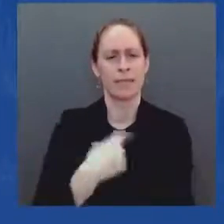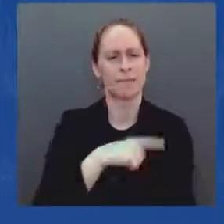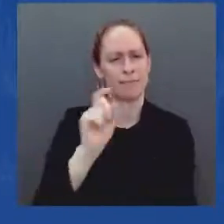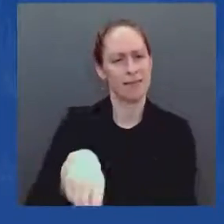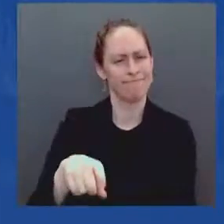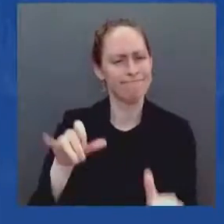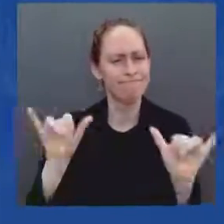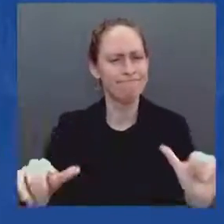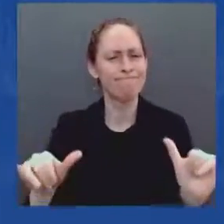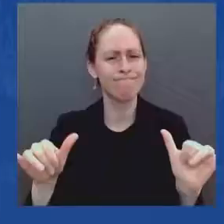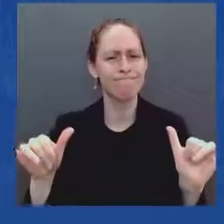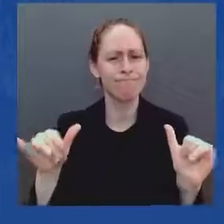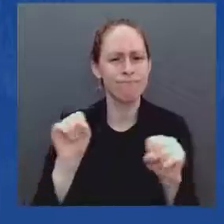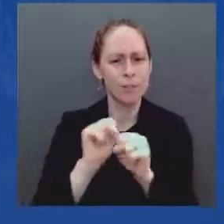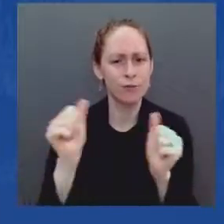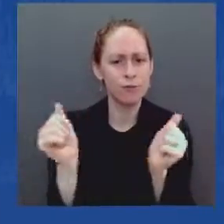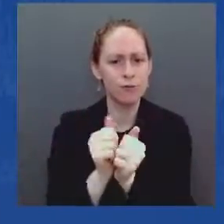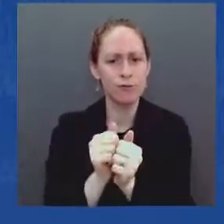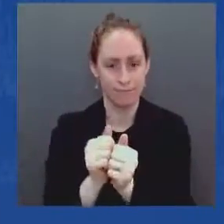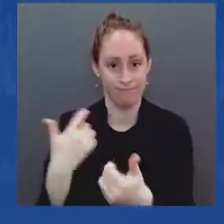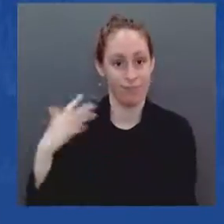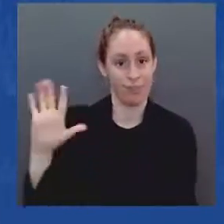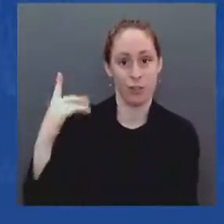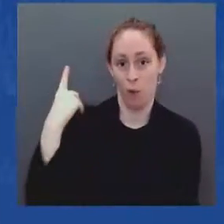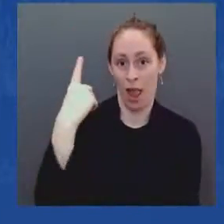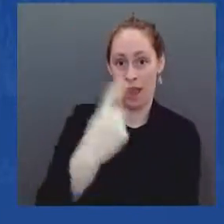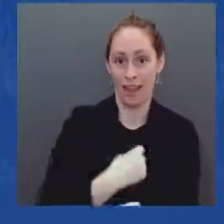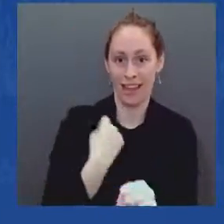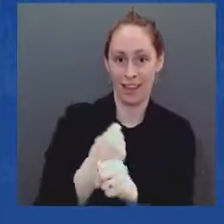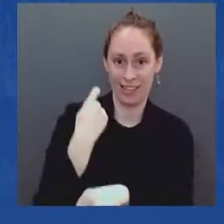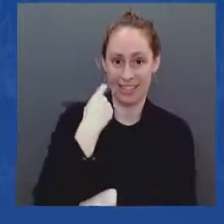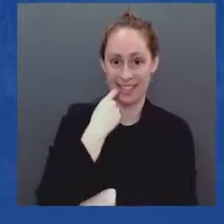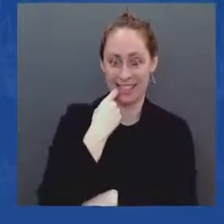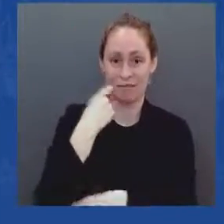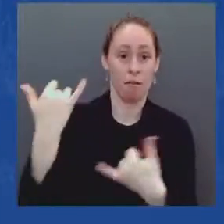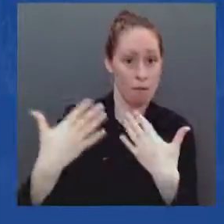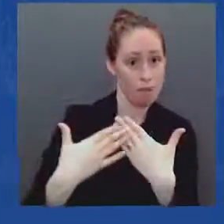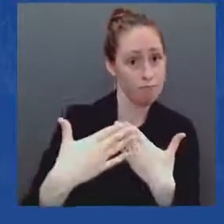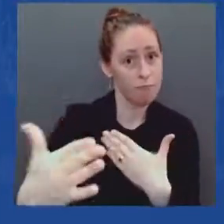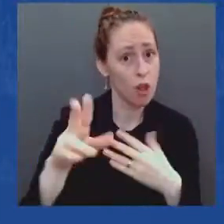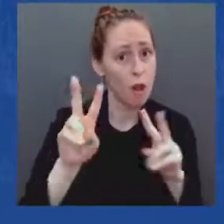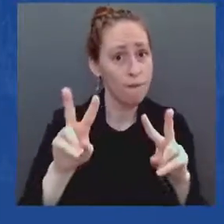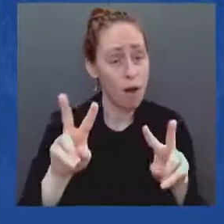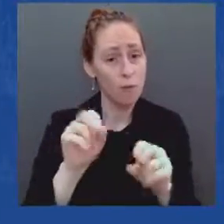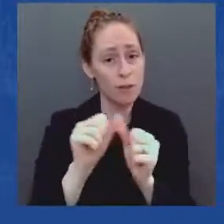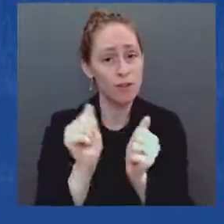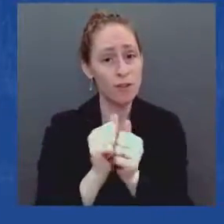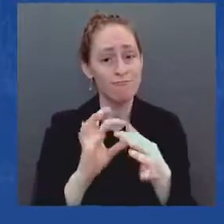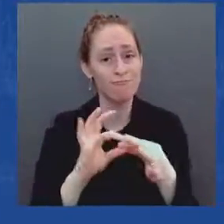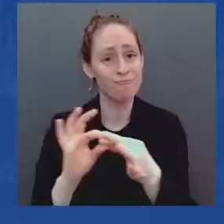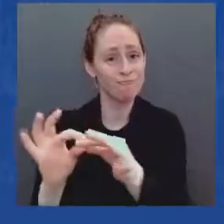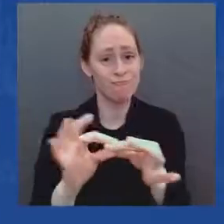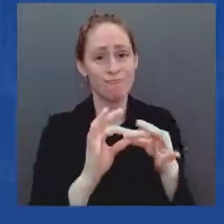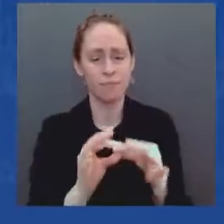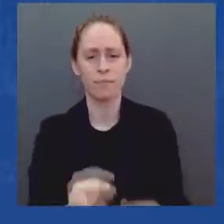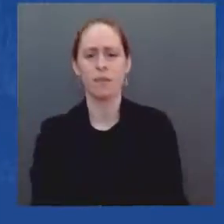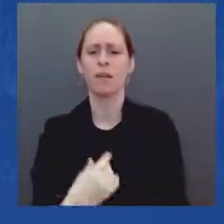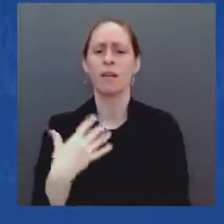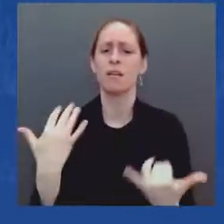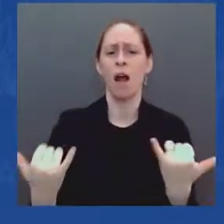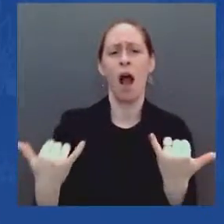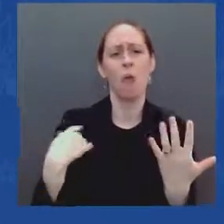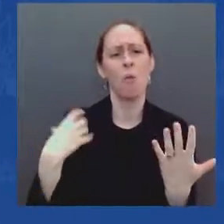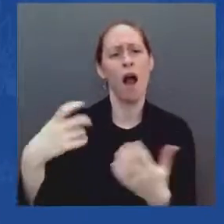also like to ask that in the spirit of bipartisanship, that we think about our partnership in the context of